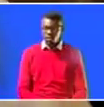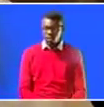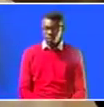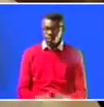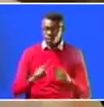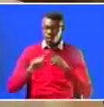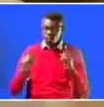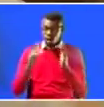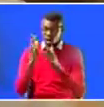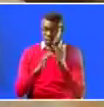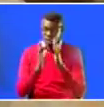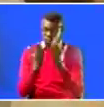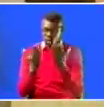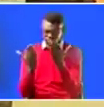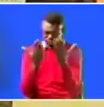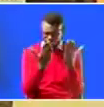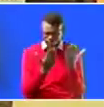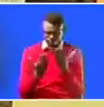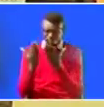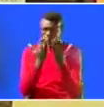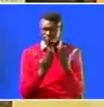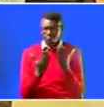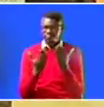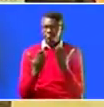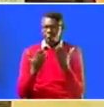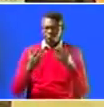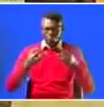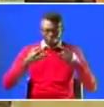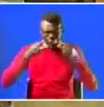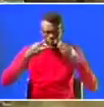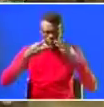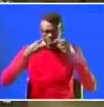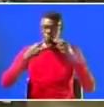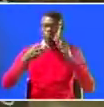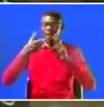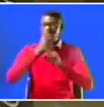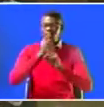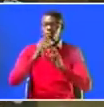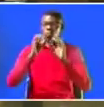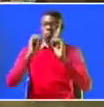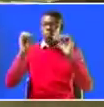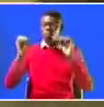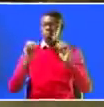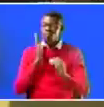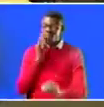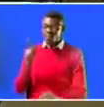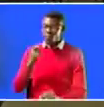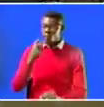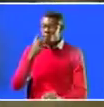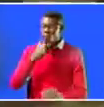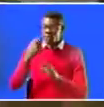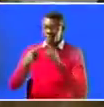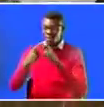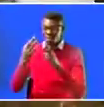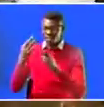But reading the Bible never truly gave full closure to Brenda. The 31-year-old mother of one is